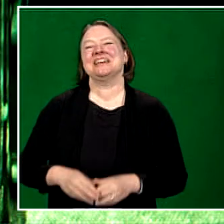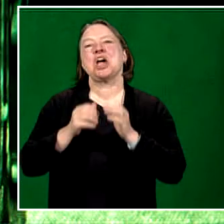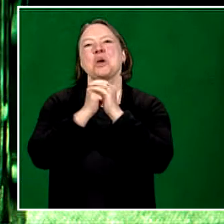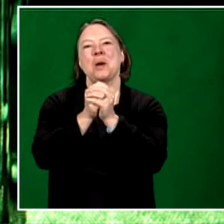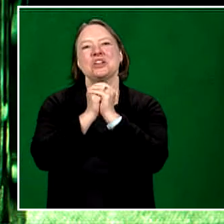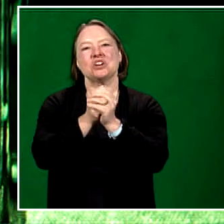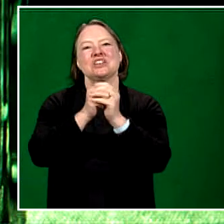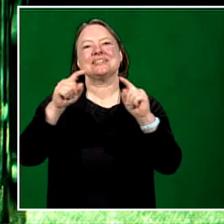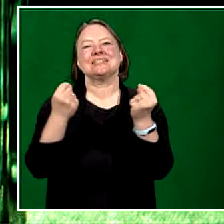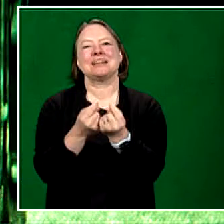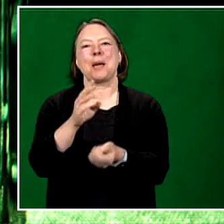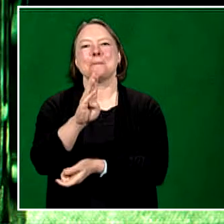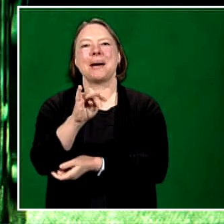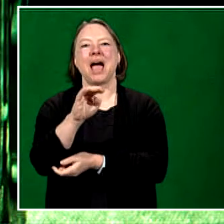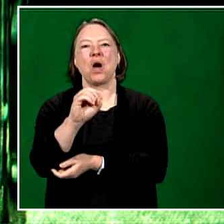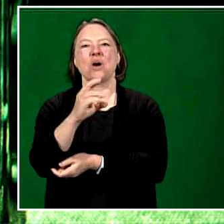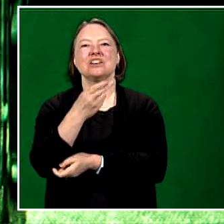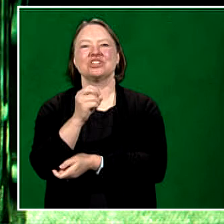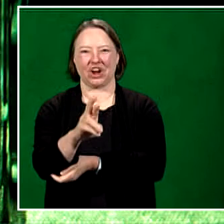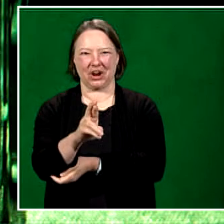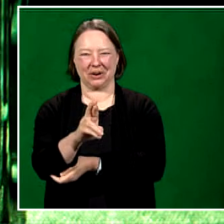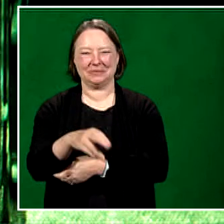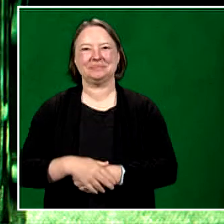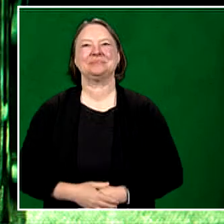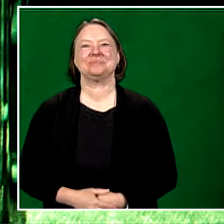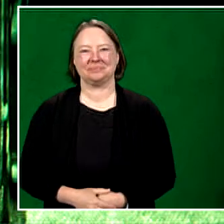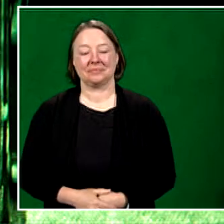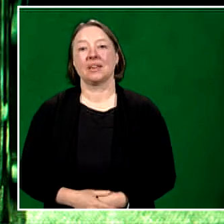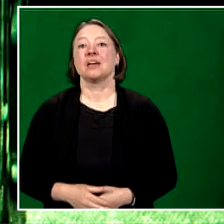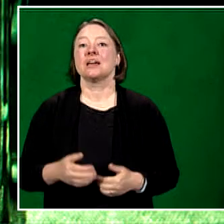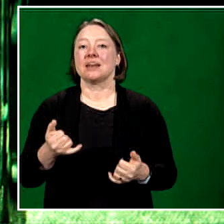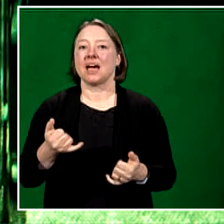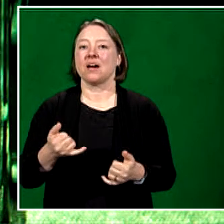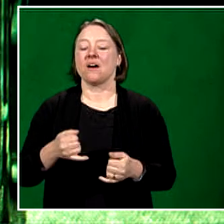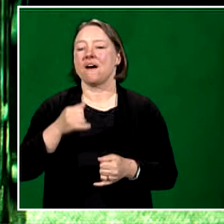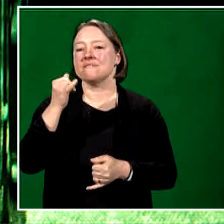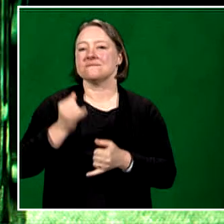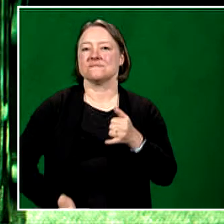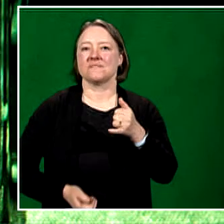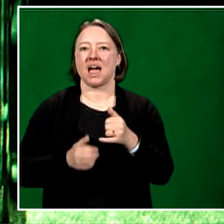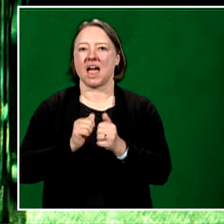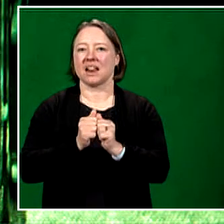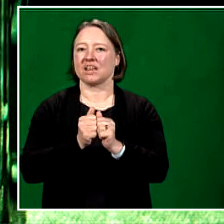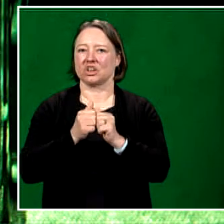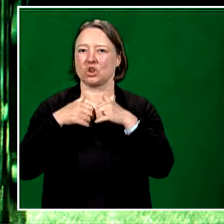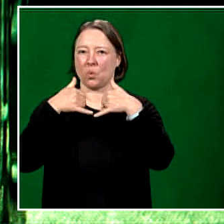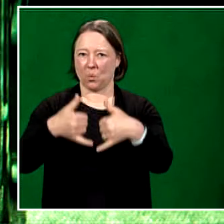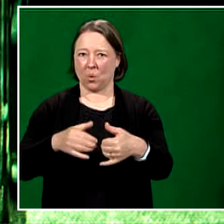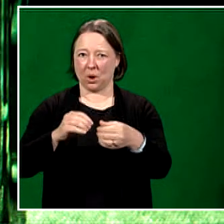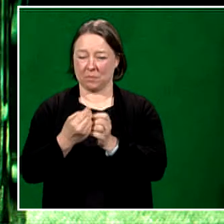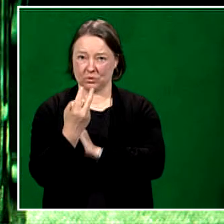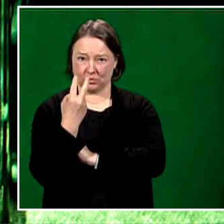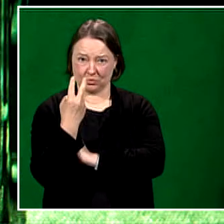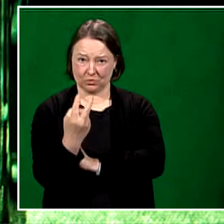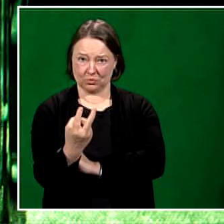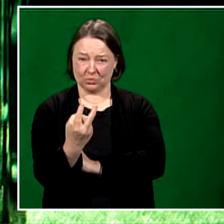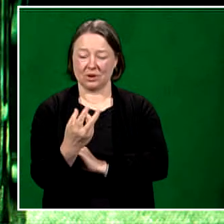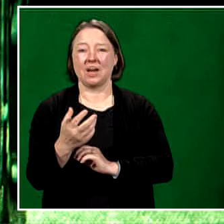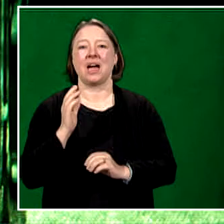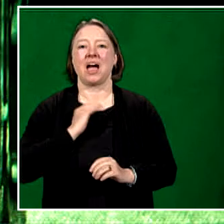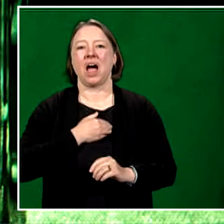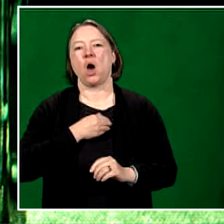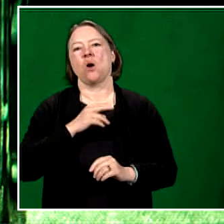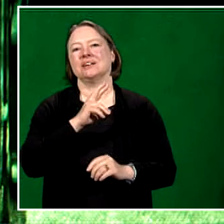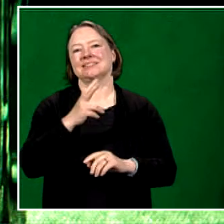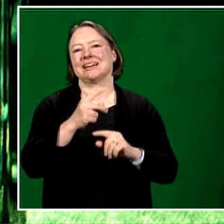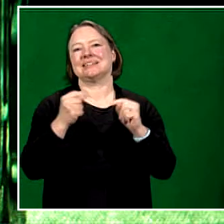Congratulations, Team Biochar. All right. Now, finalist award number 2. Our second